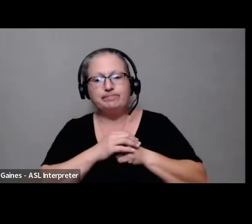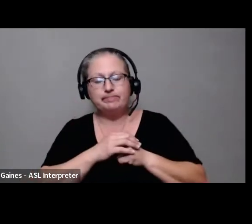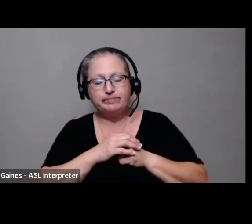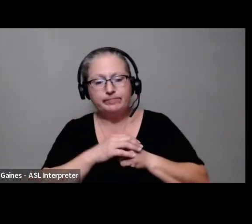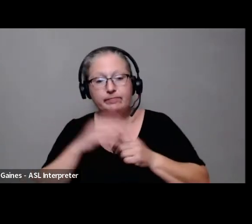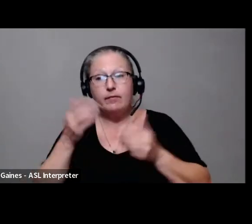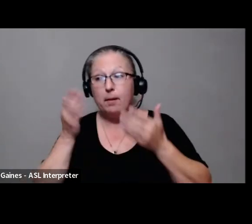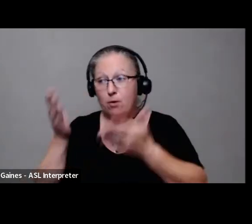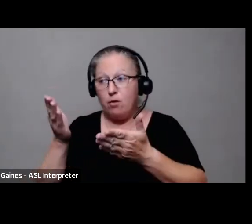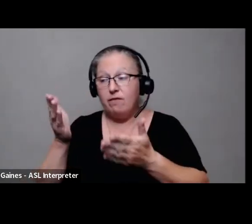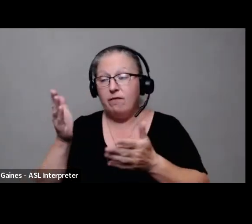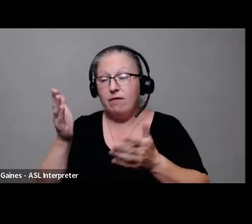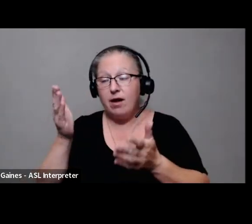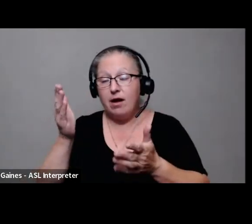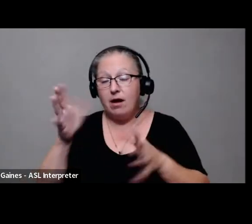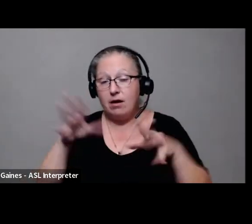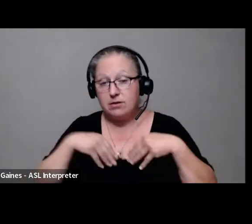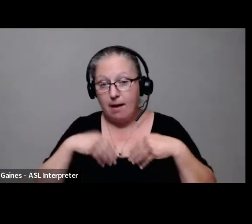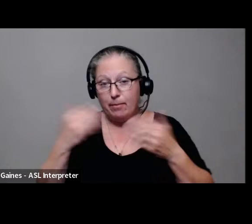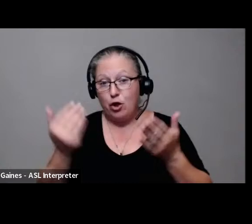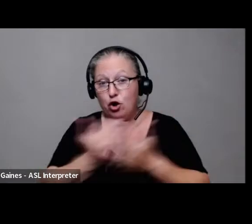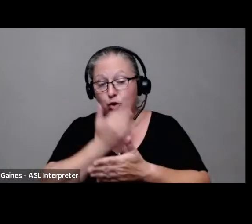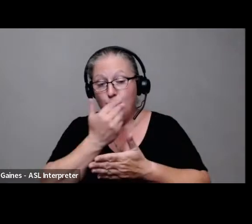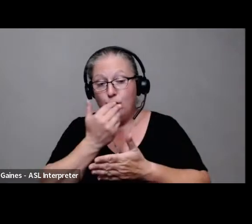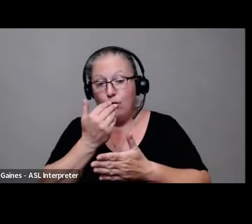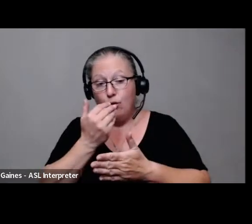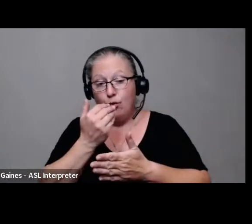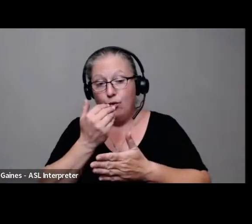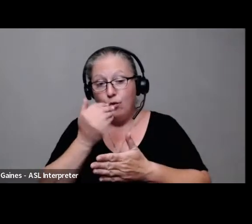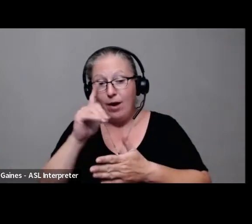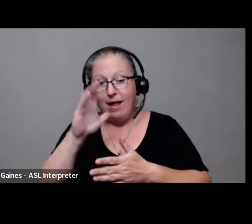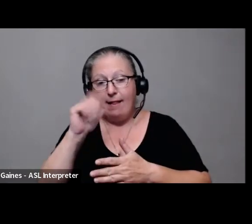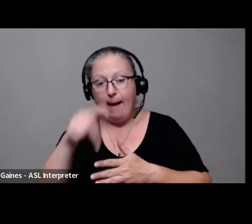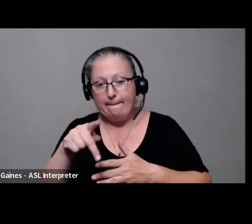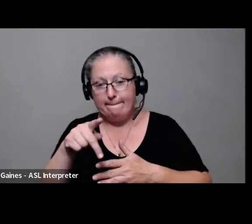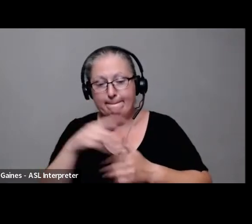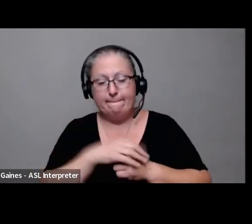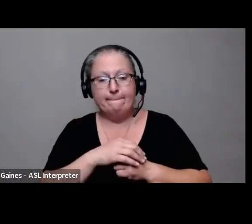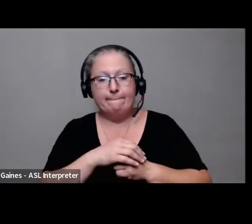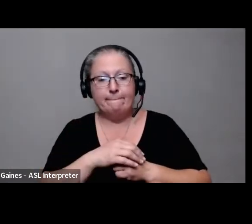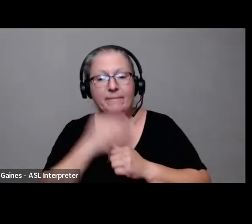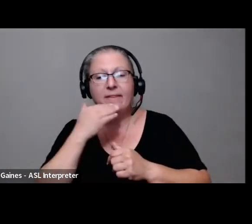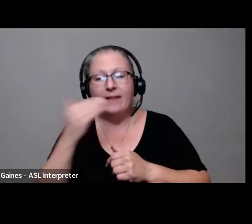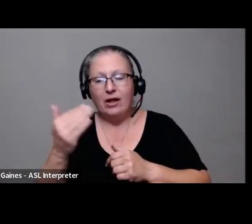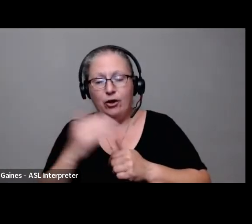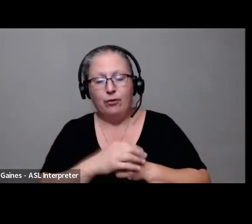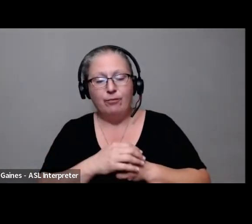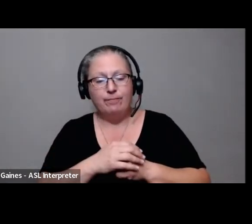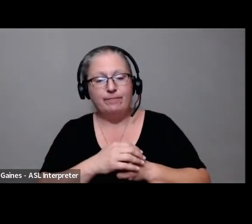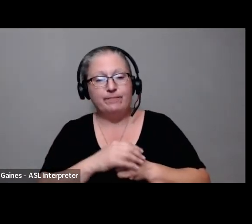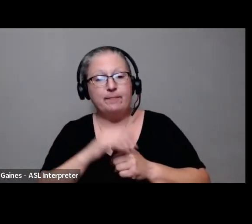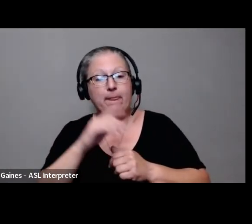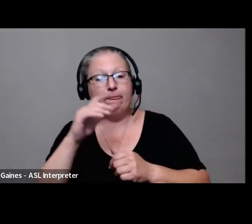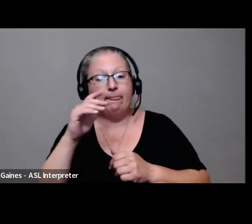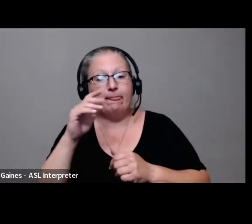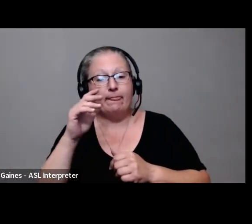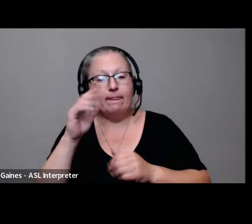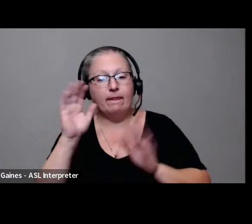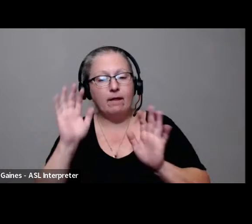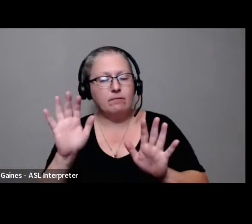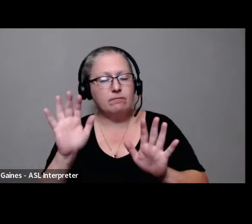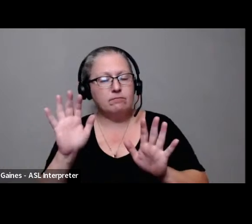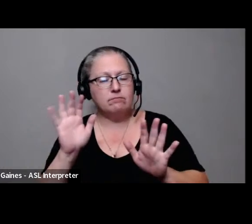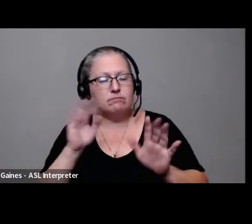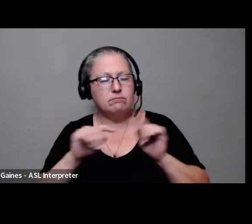I move to adopt the new LCAP. Thank you. Okay,